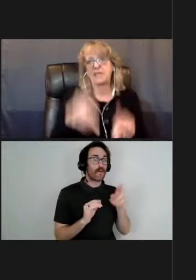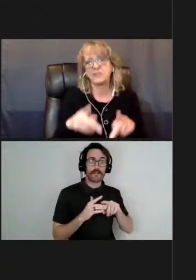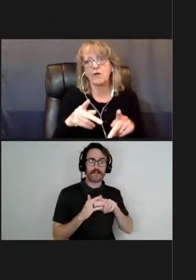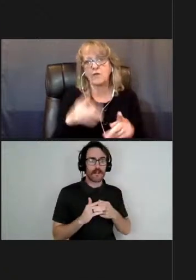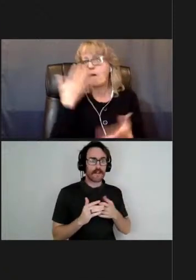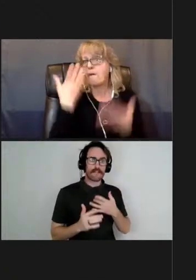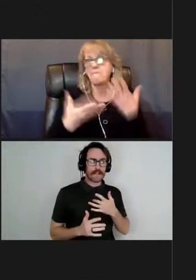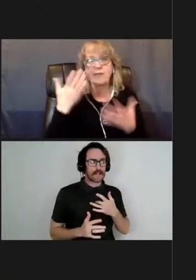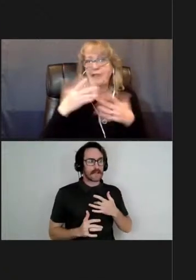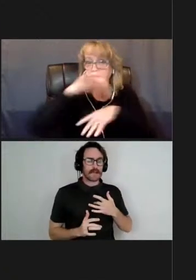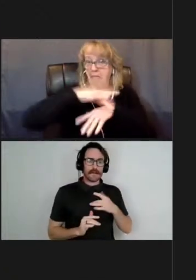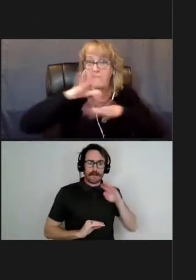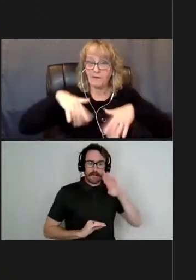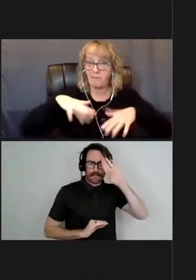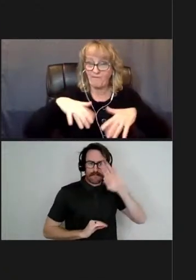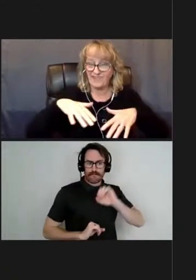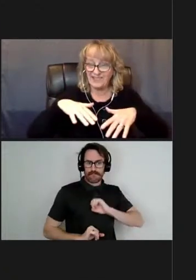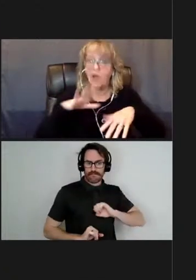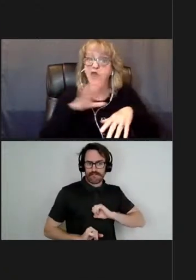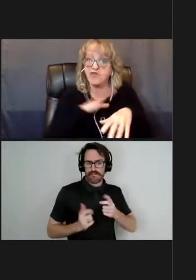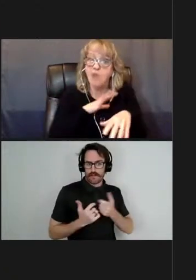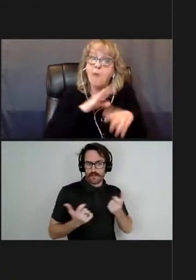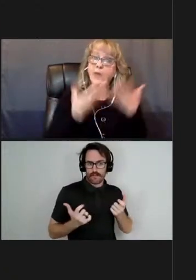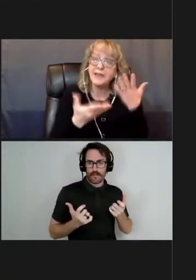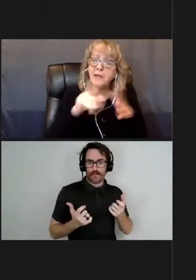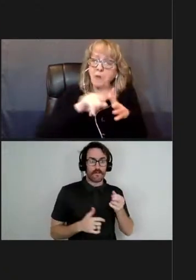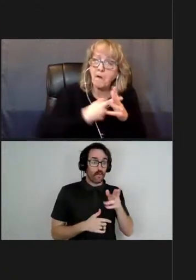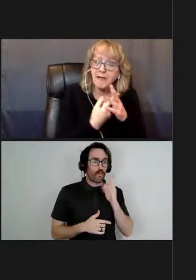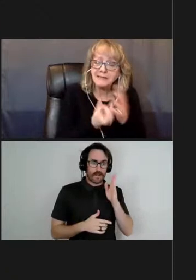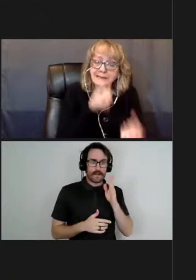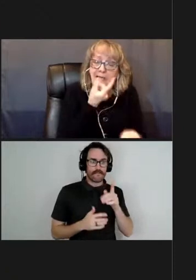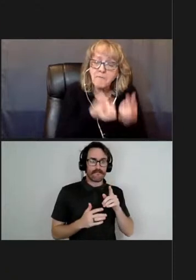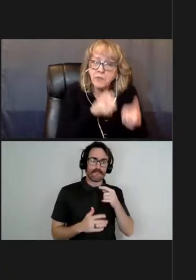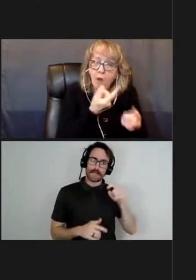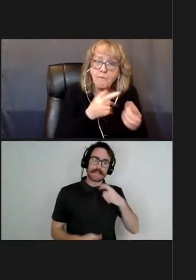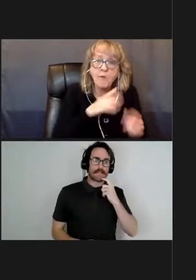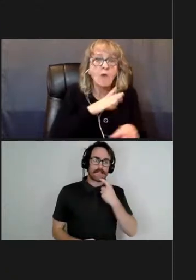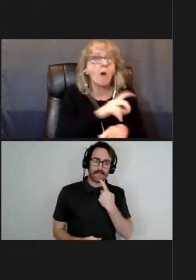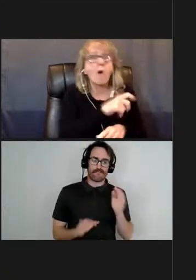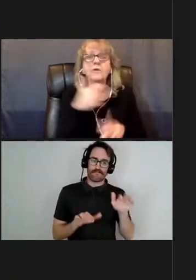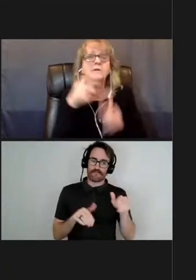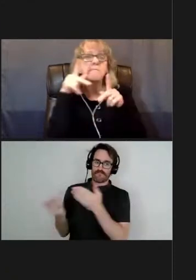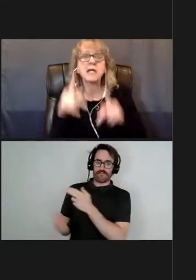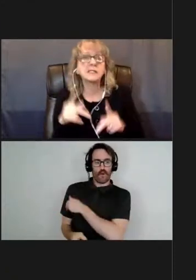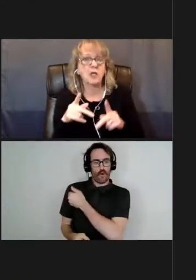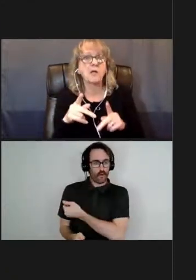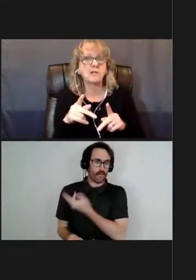symptoms, and then some of those people will go on to require hospitalization.